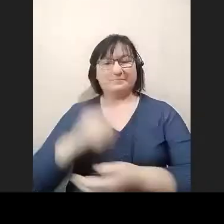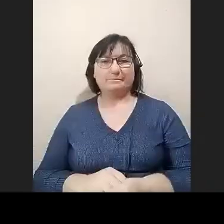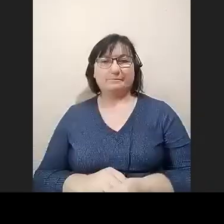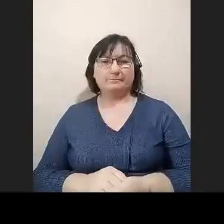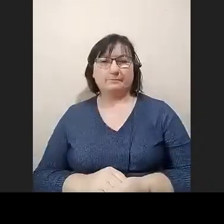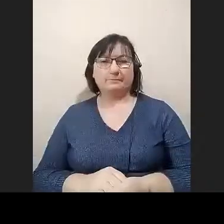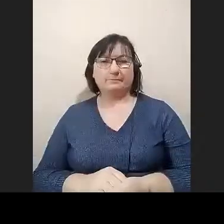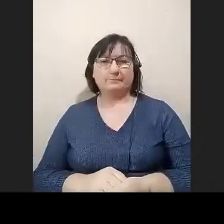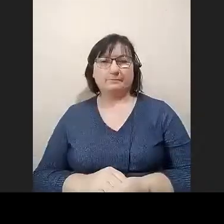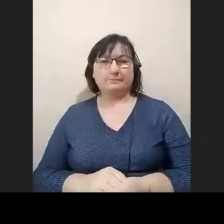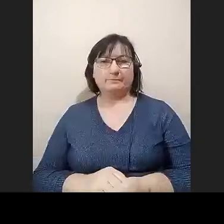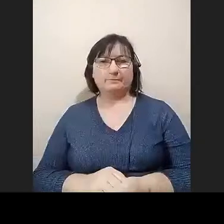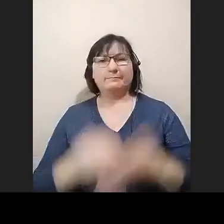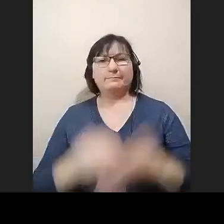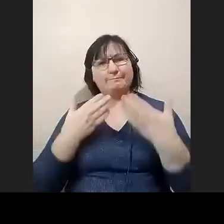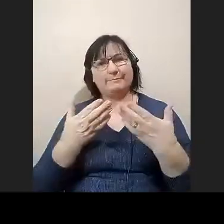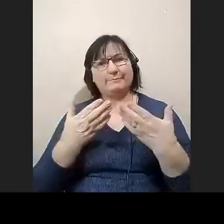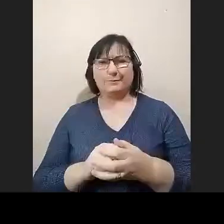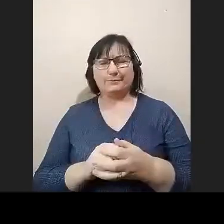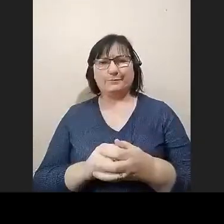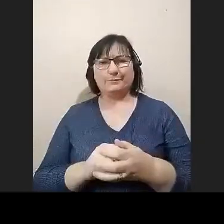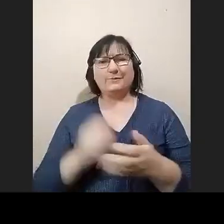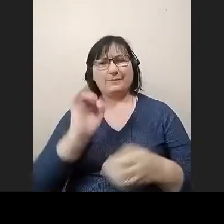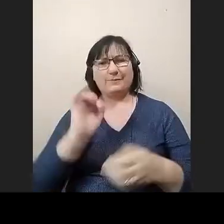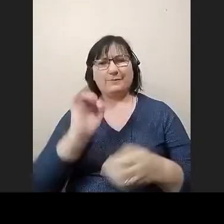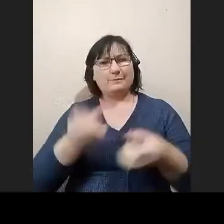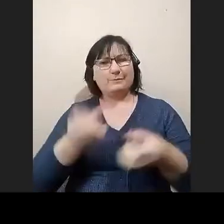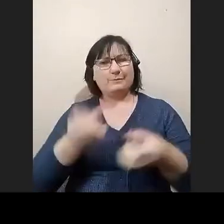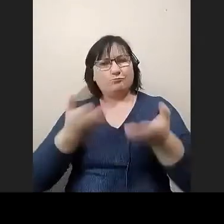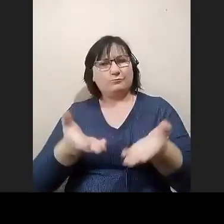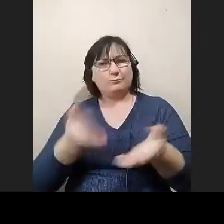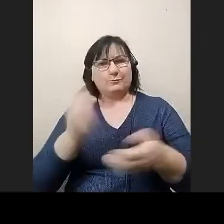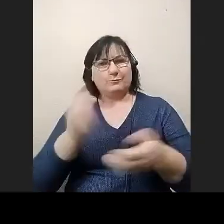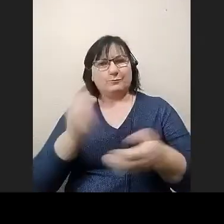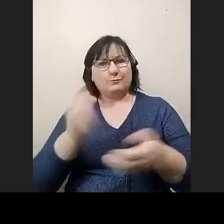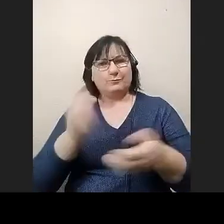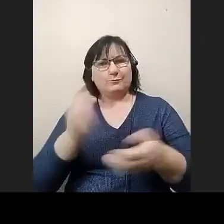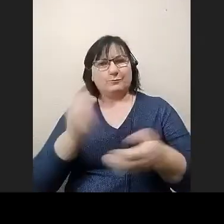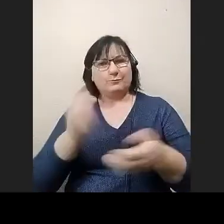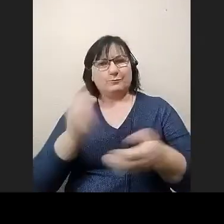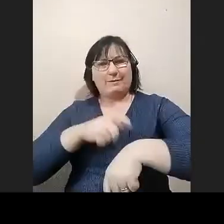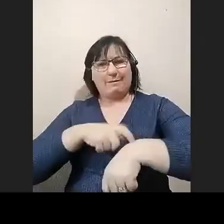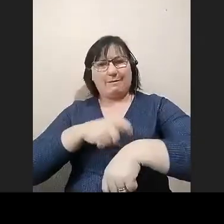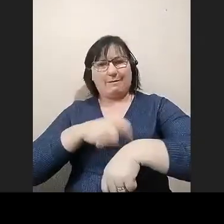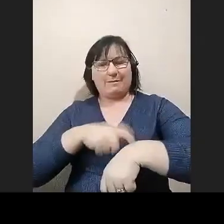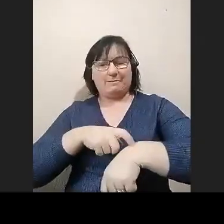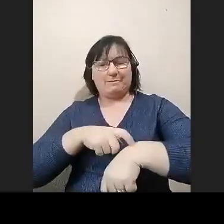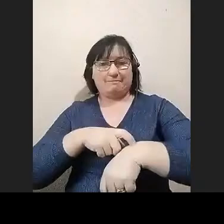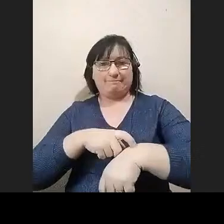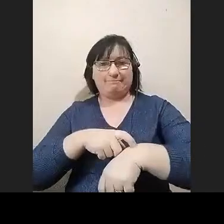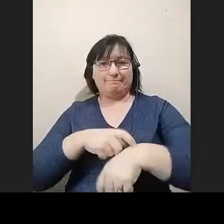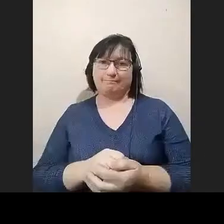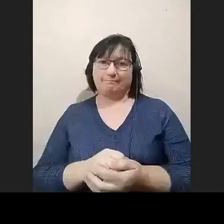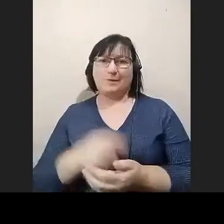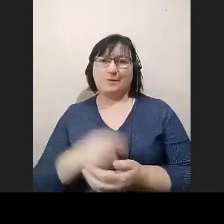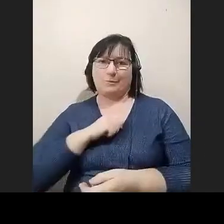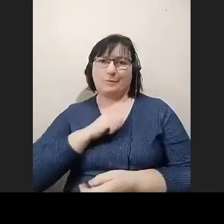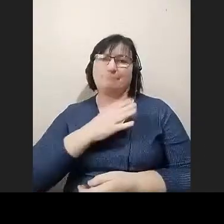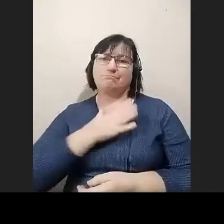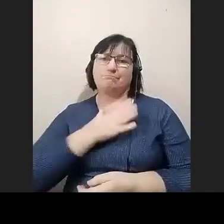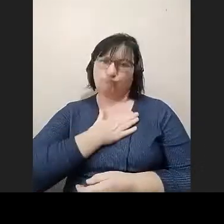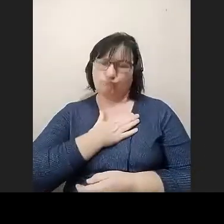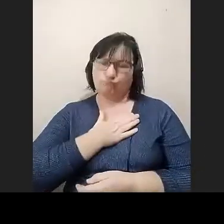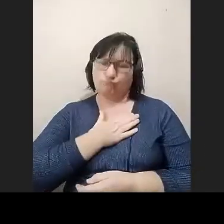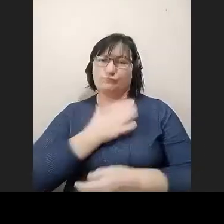some of your personal time to attend the session. It is truly, truly appreciated. To introduce our